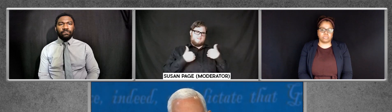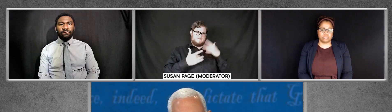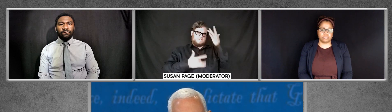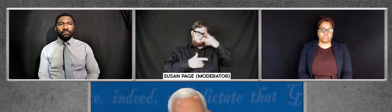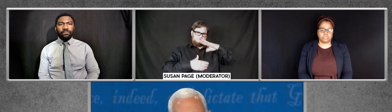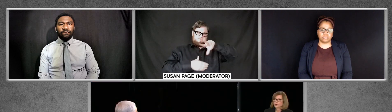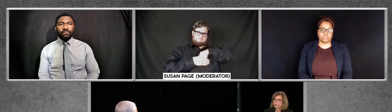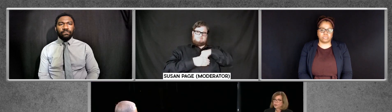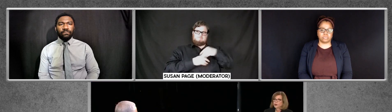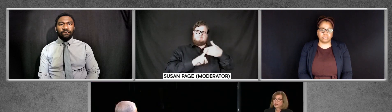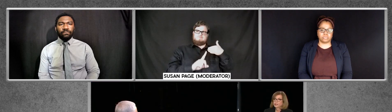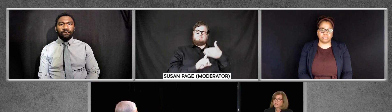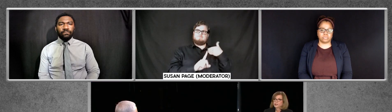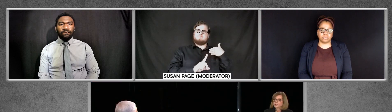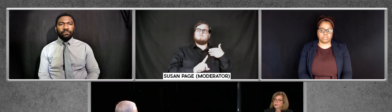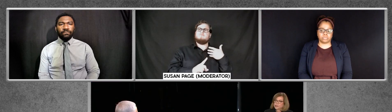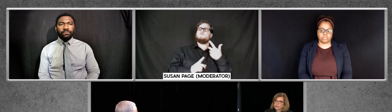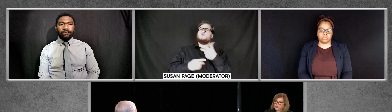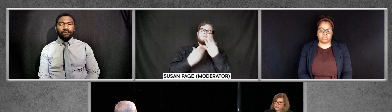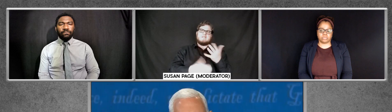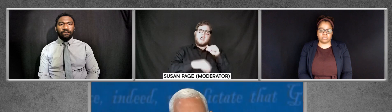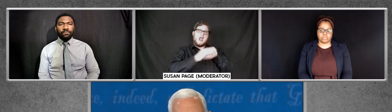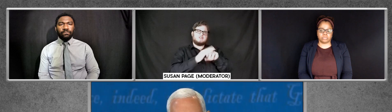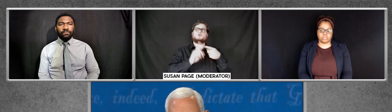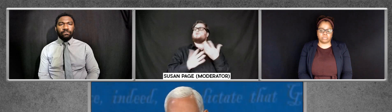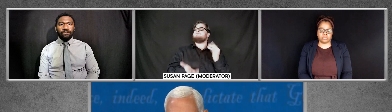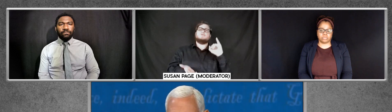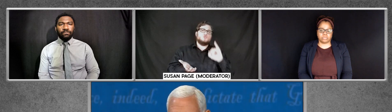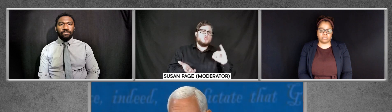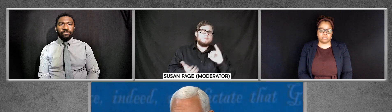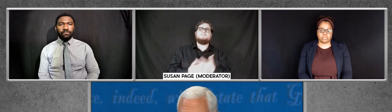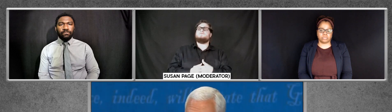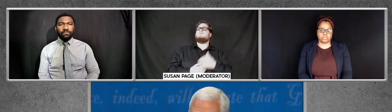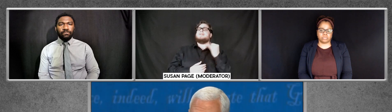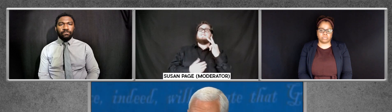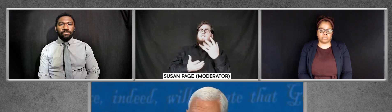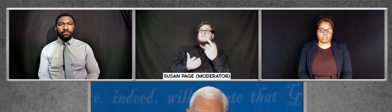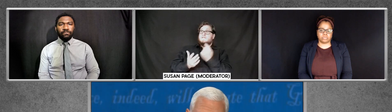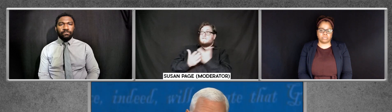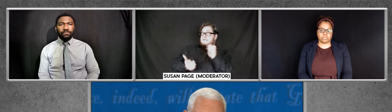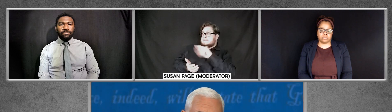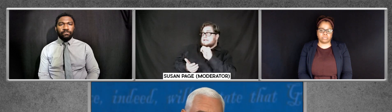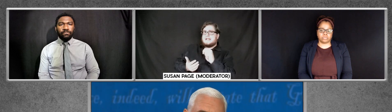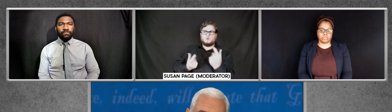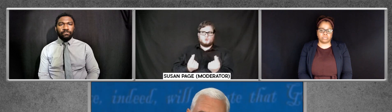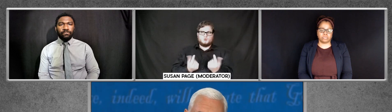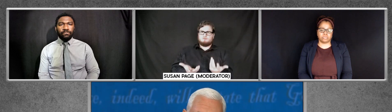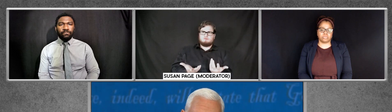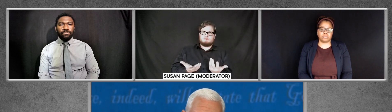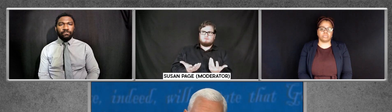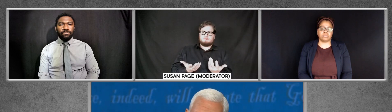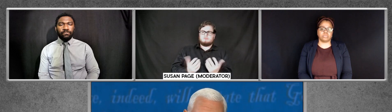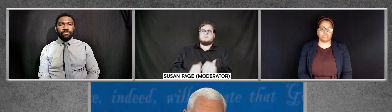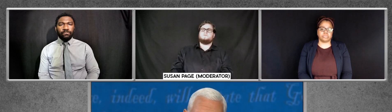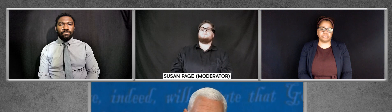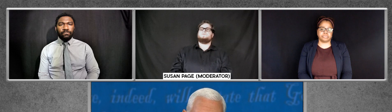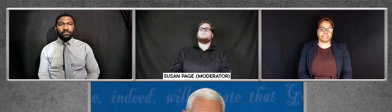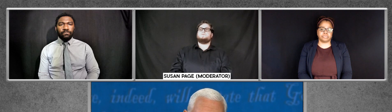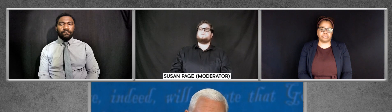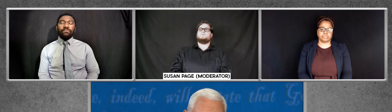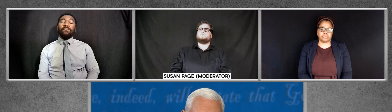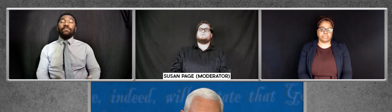insurance if the Affordable Care Act is struck down? Well, thank you, Susan. But let me just say, addressing your very